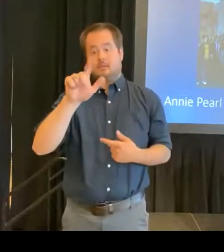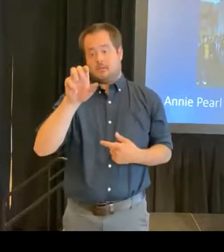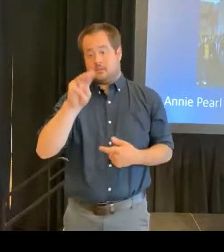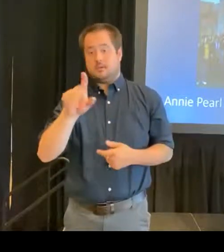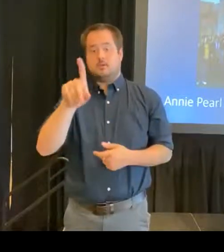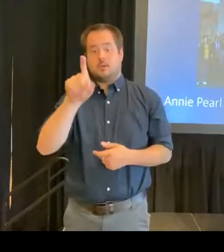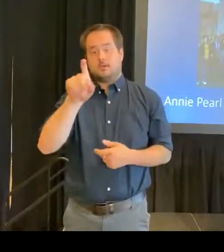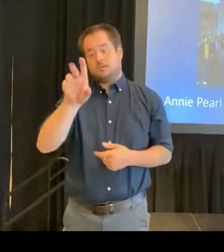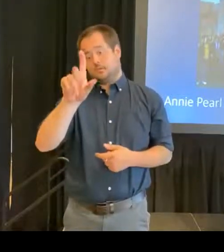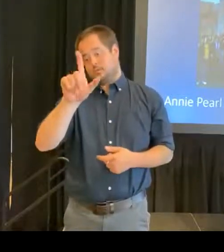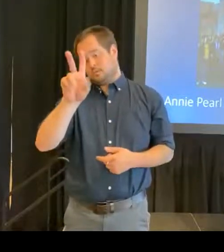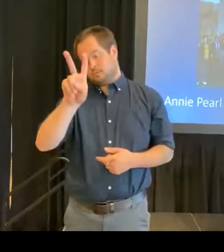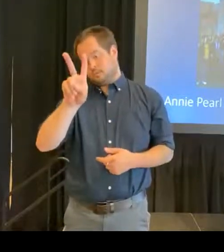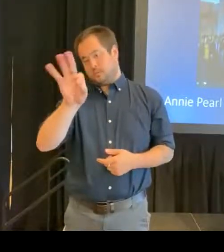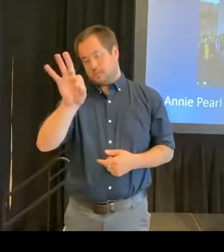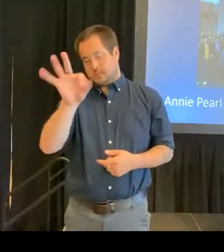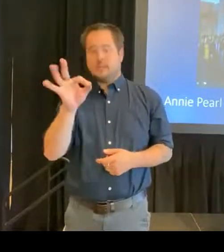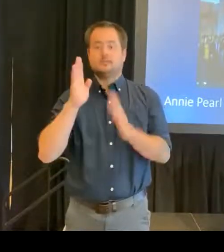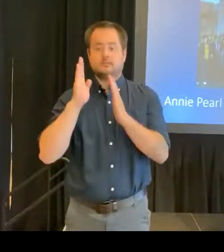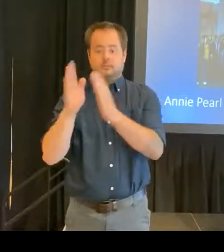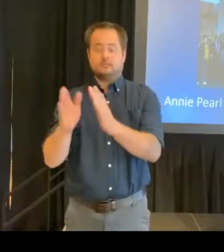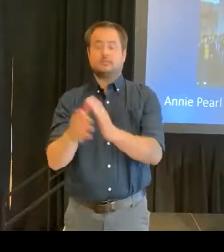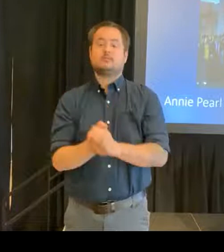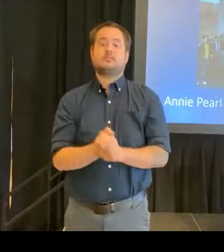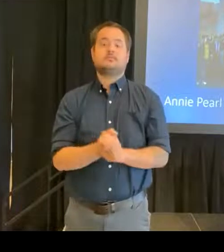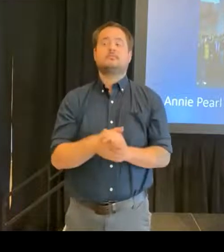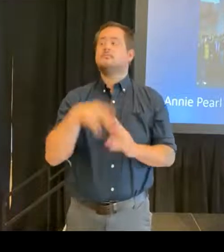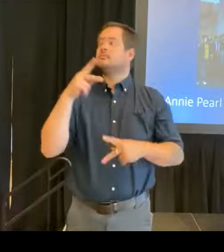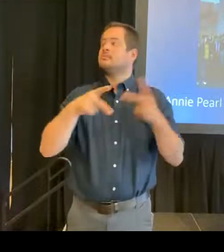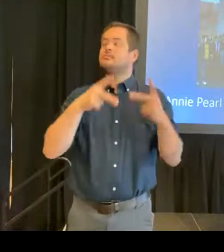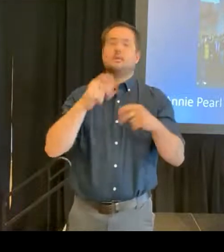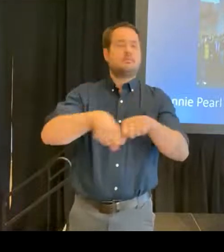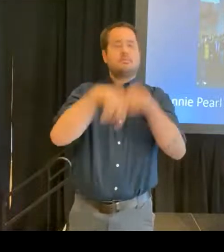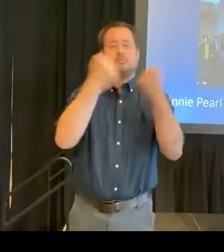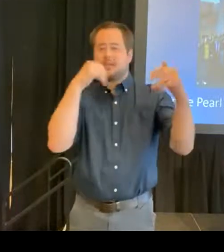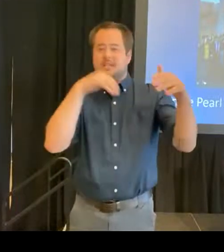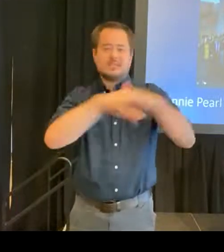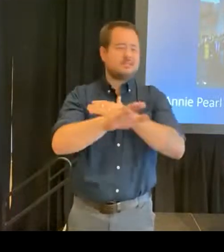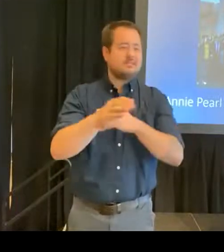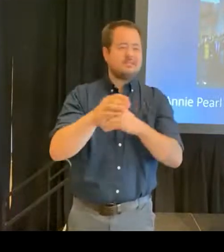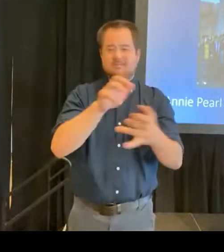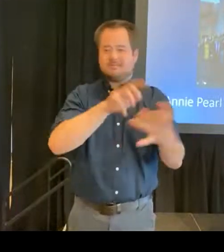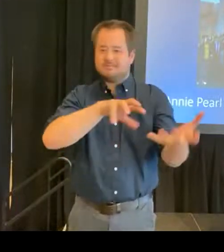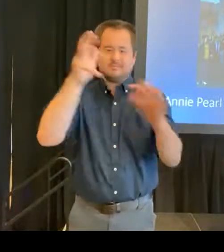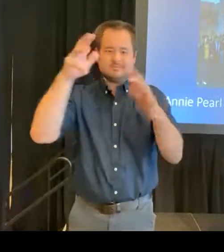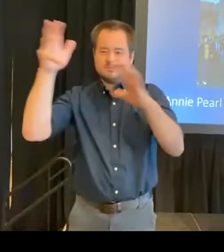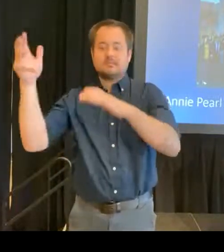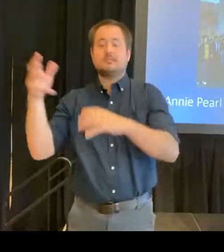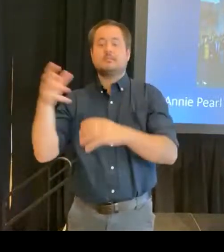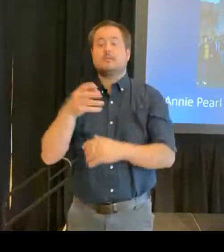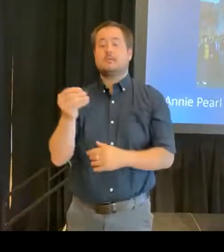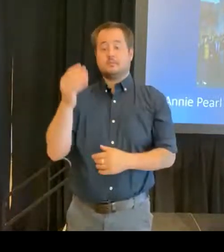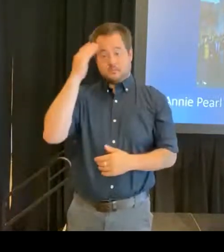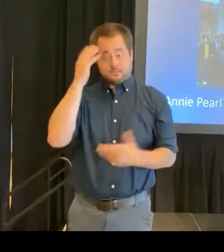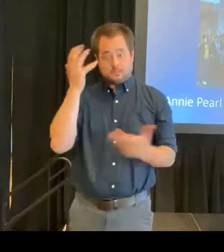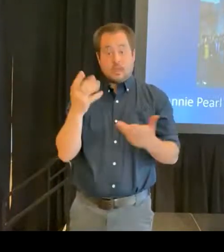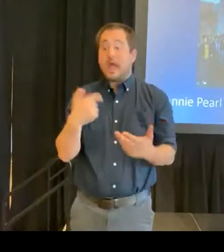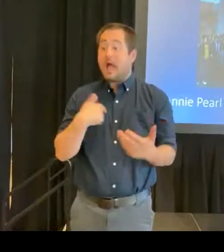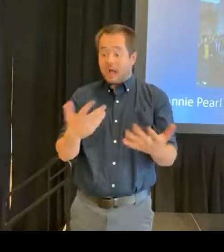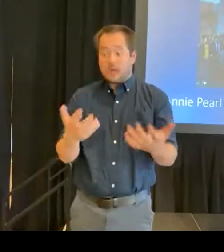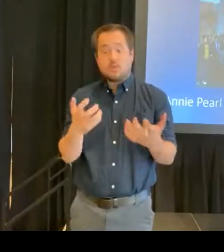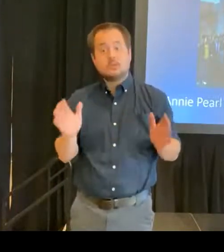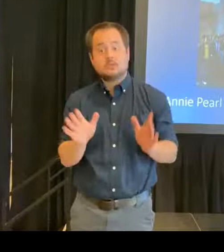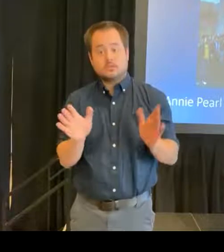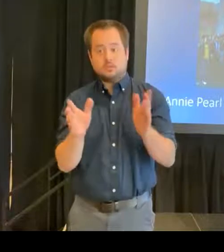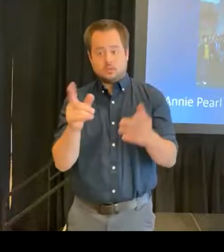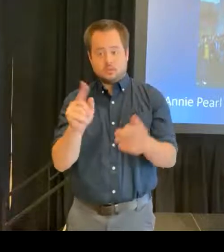When I got up there, things was, people were breaking in and doing, but you know what? I wanted to do